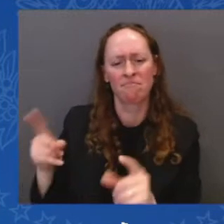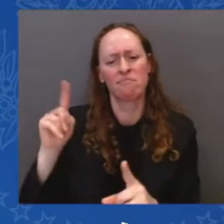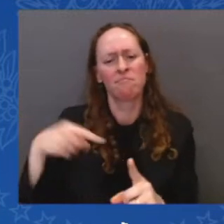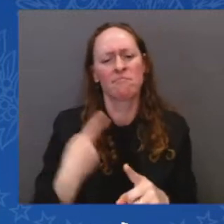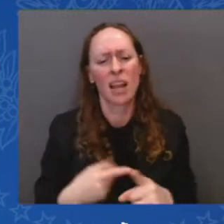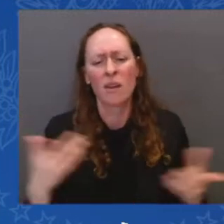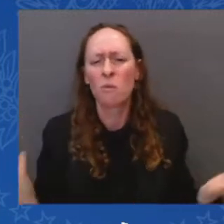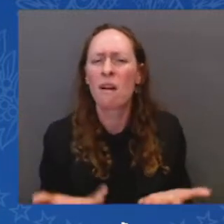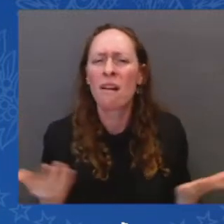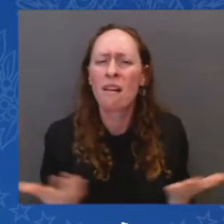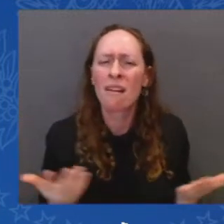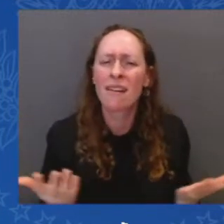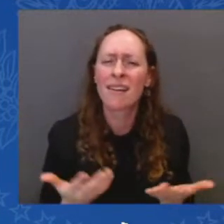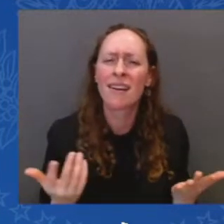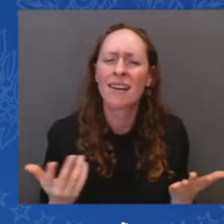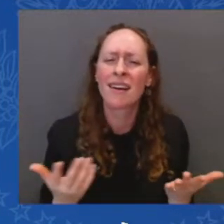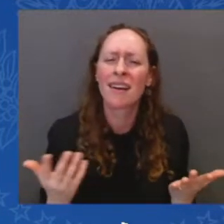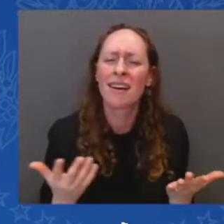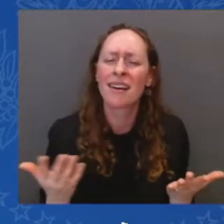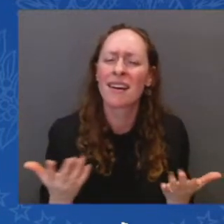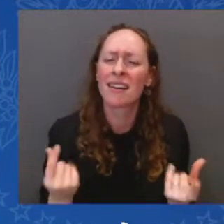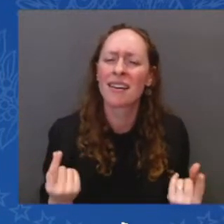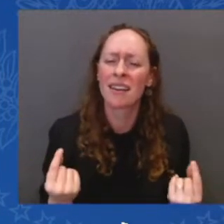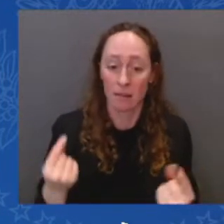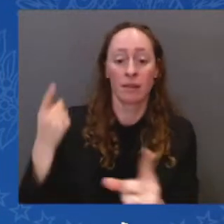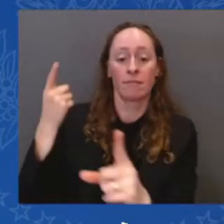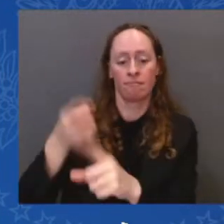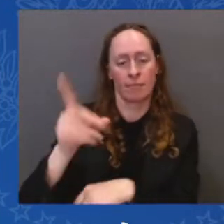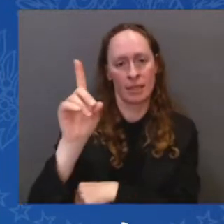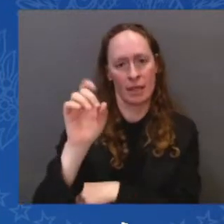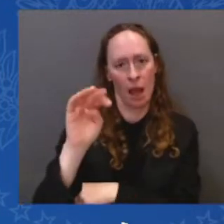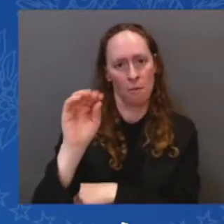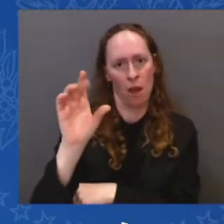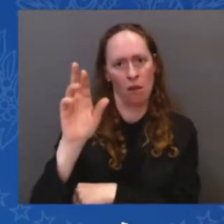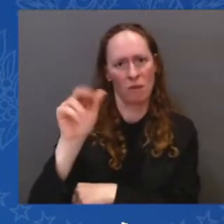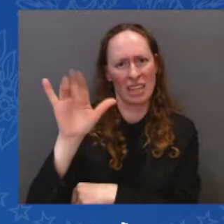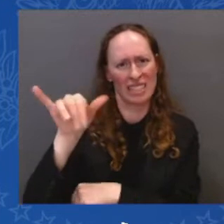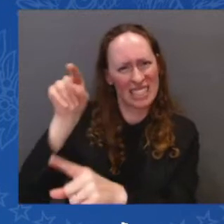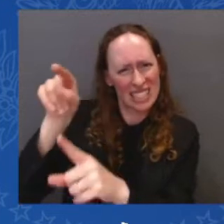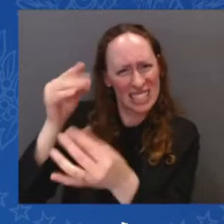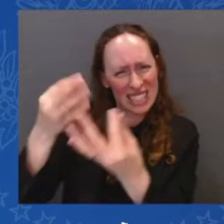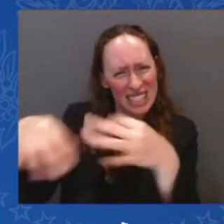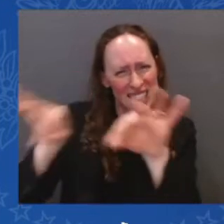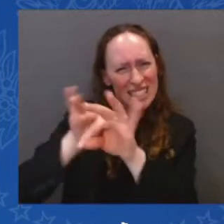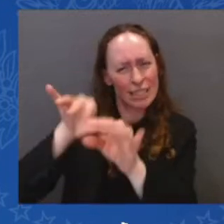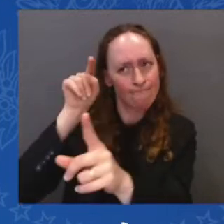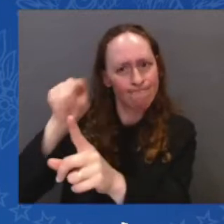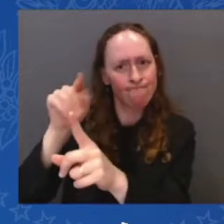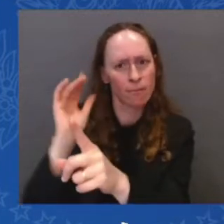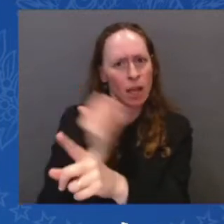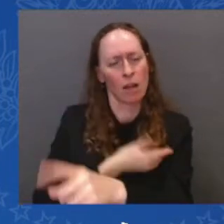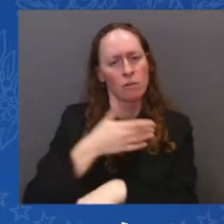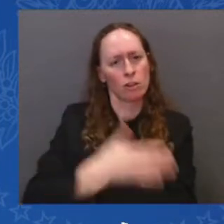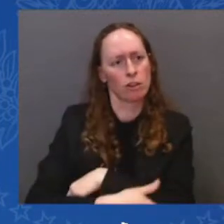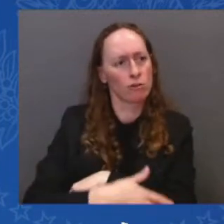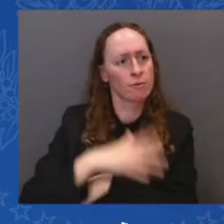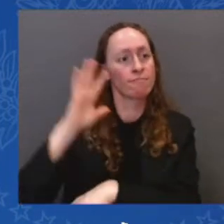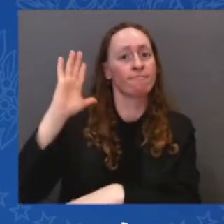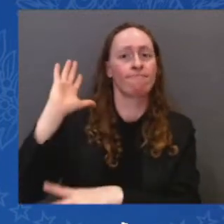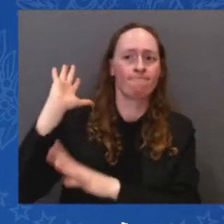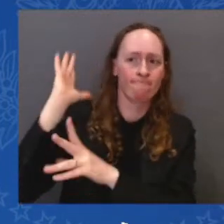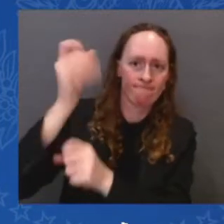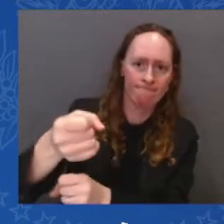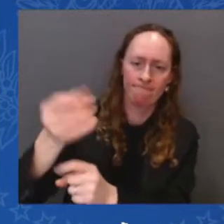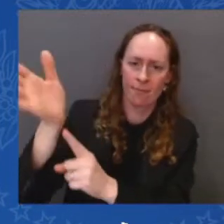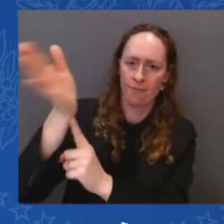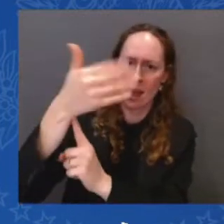democracy. It's about our republic. It's about the colors posted behind me. It's about the ideas and the values